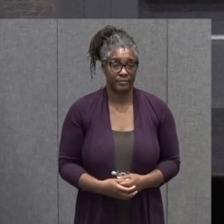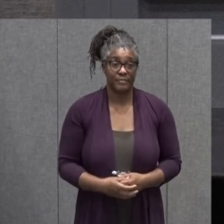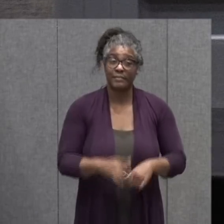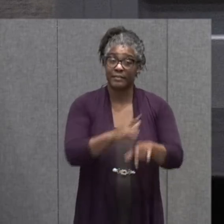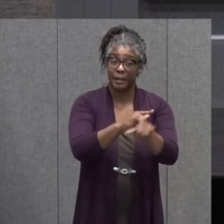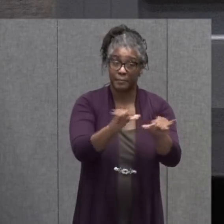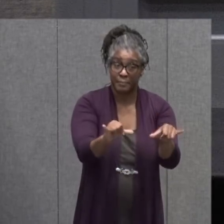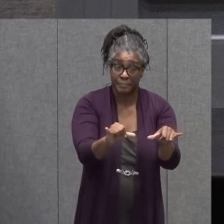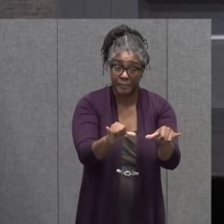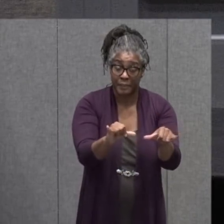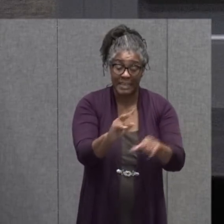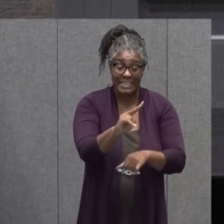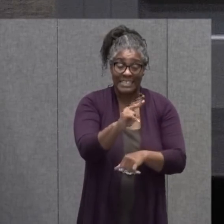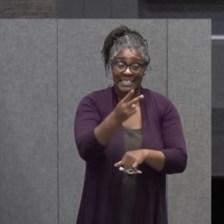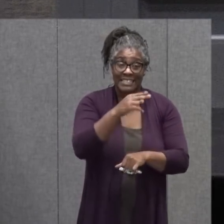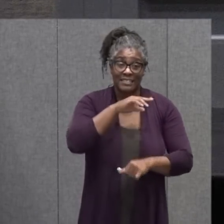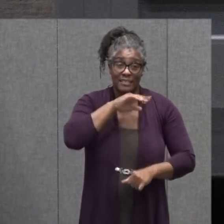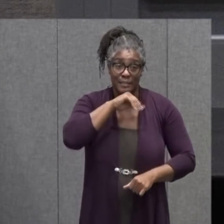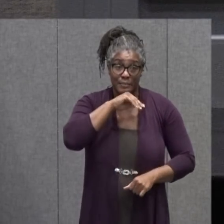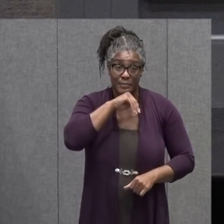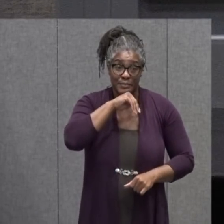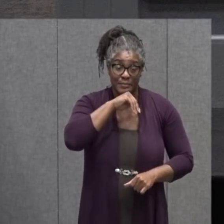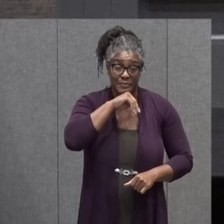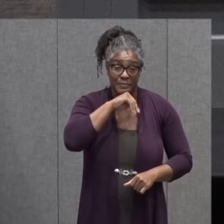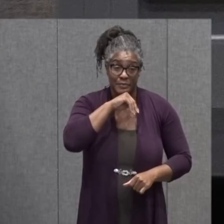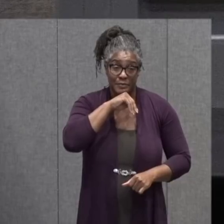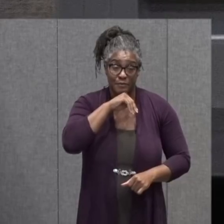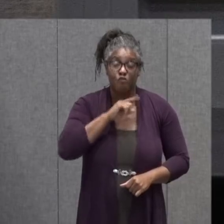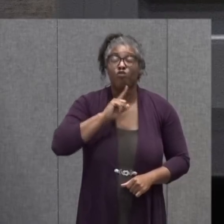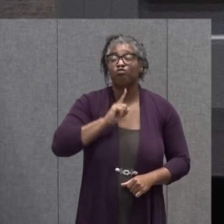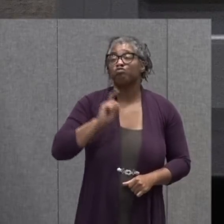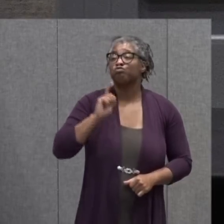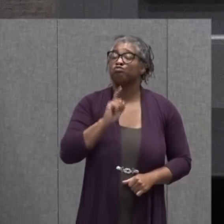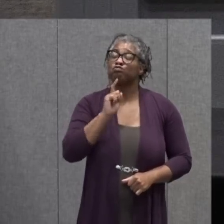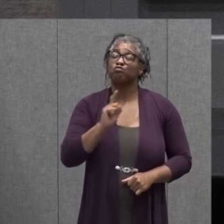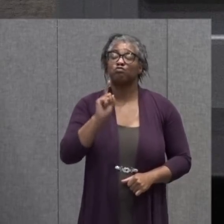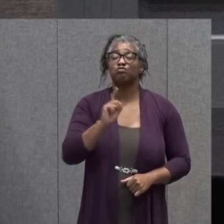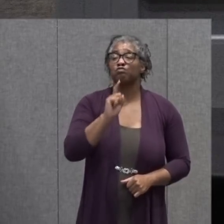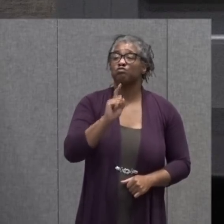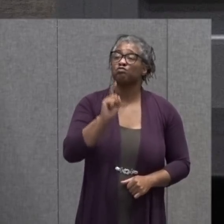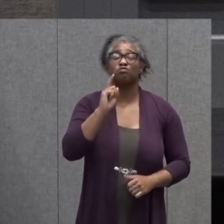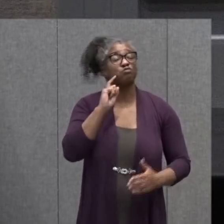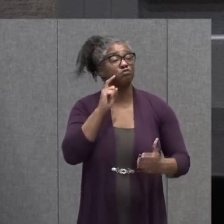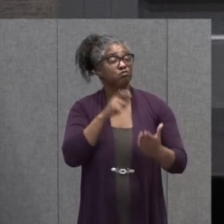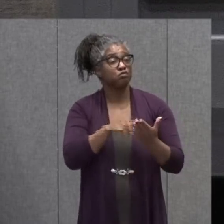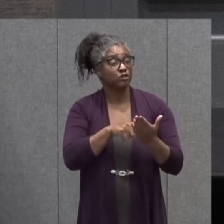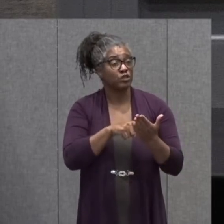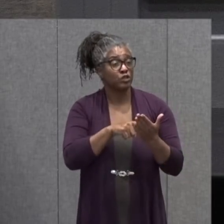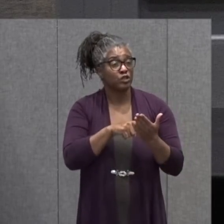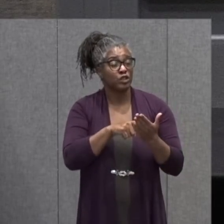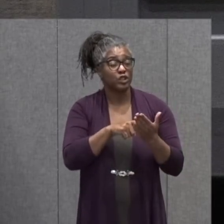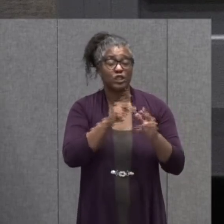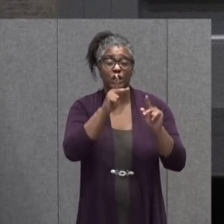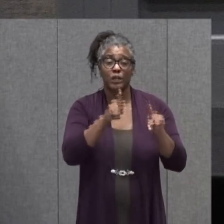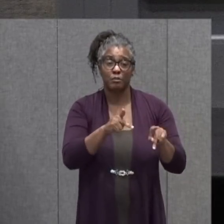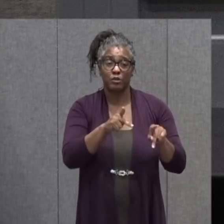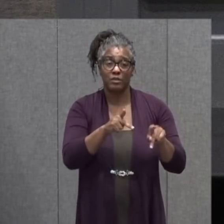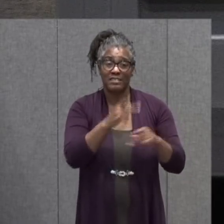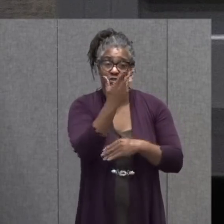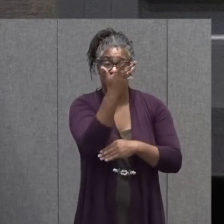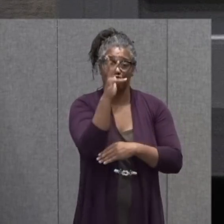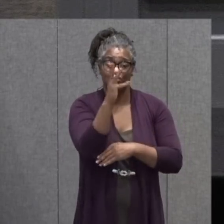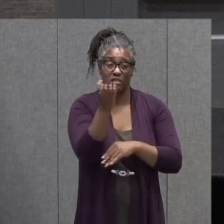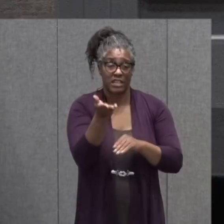Meanwhile, the second little pig was walking along the road when he saw a woodcutter piling up